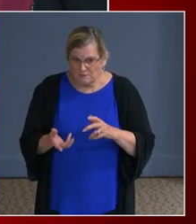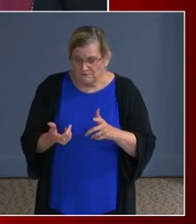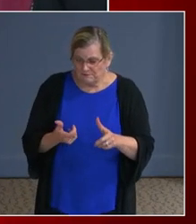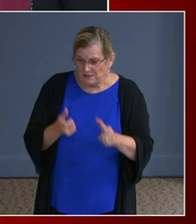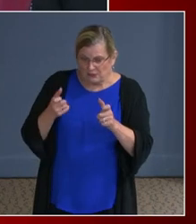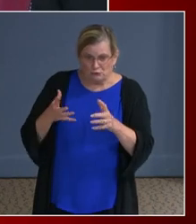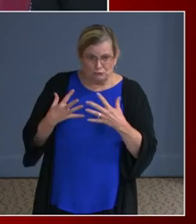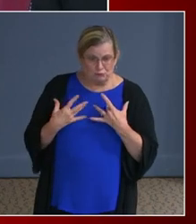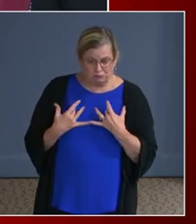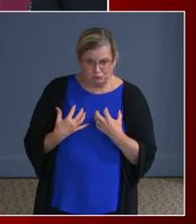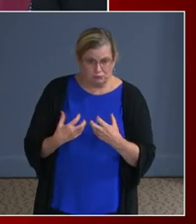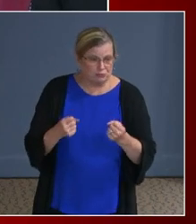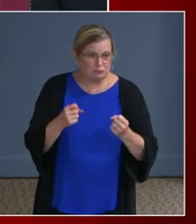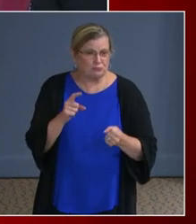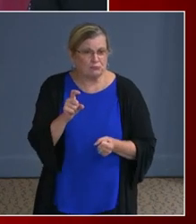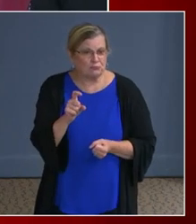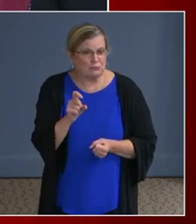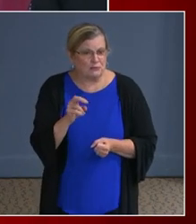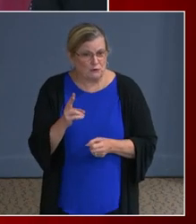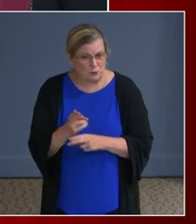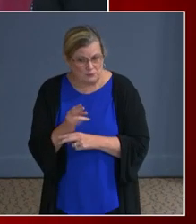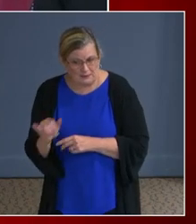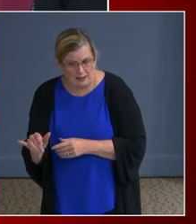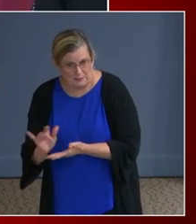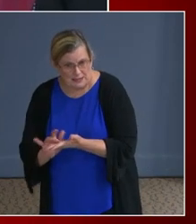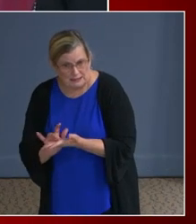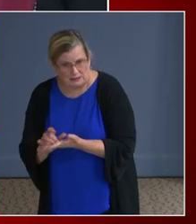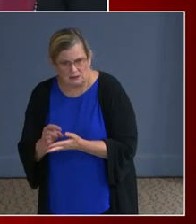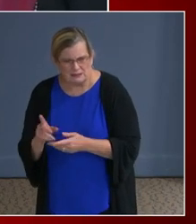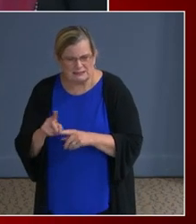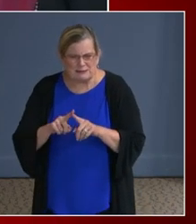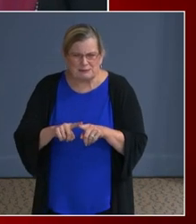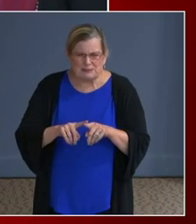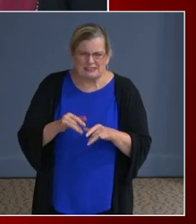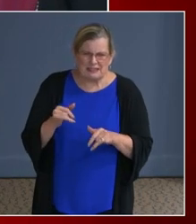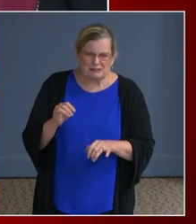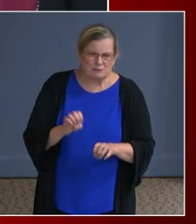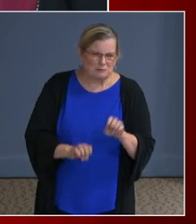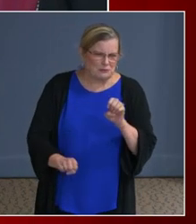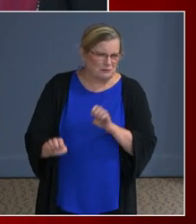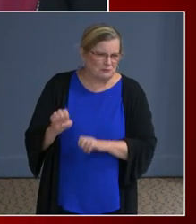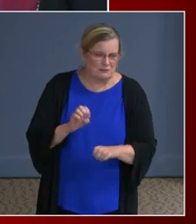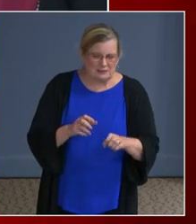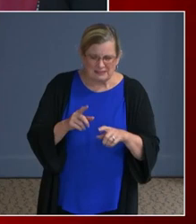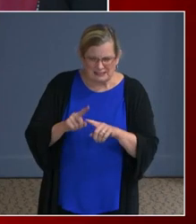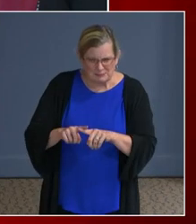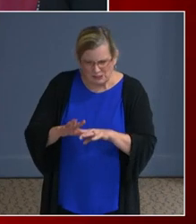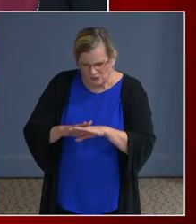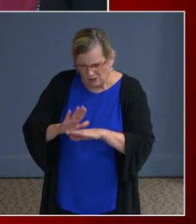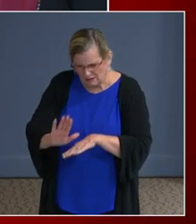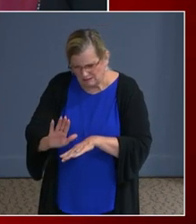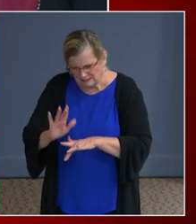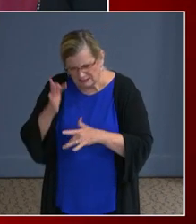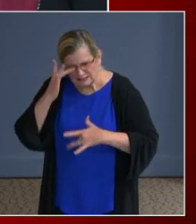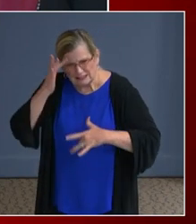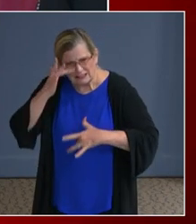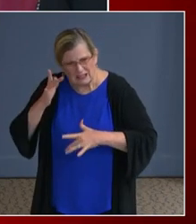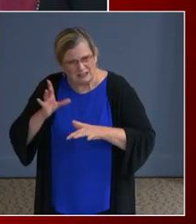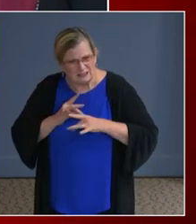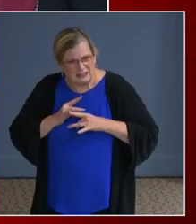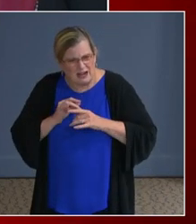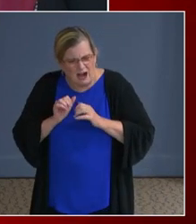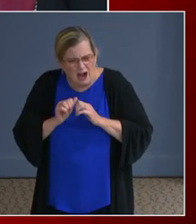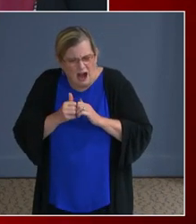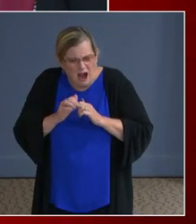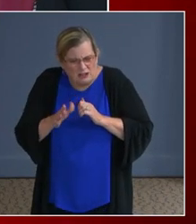individual's disease process or later in an individual's disease process. Do they have better outcomes if someone has mild